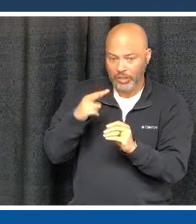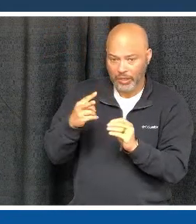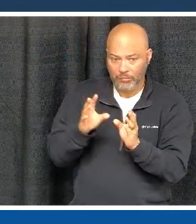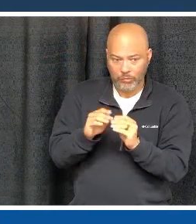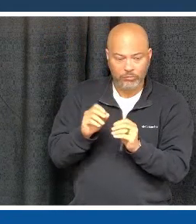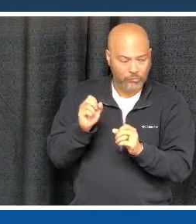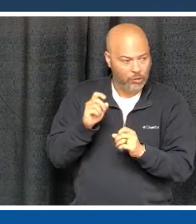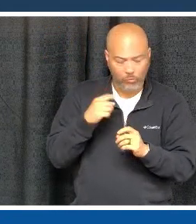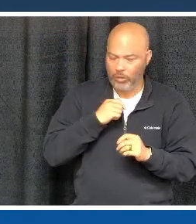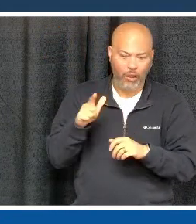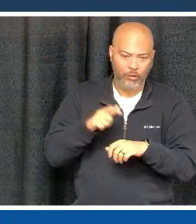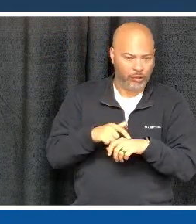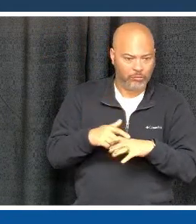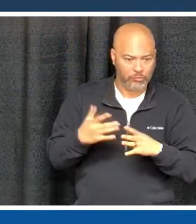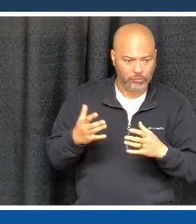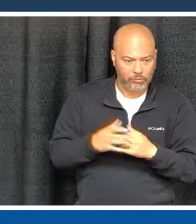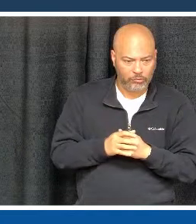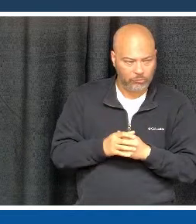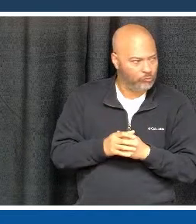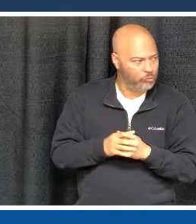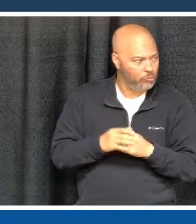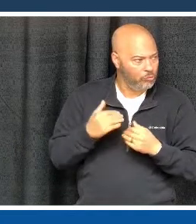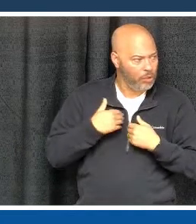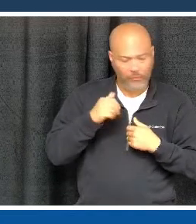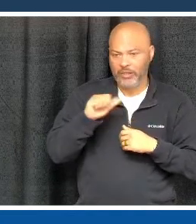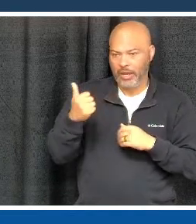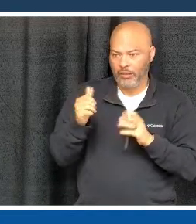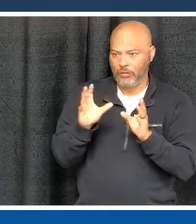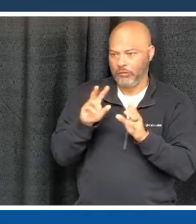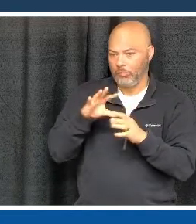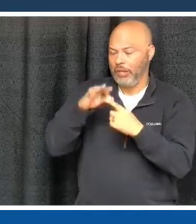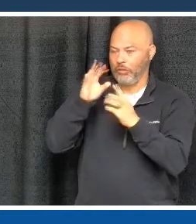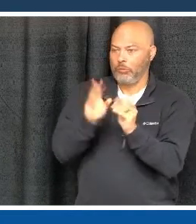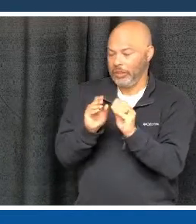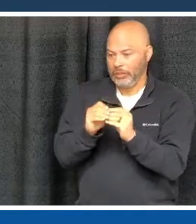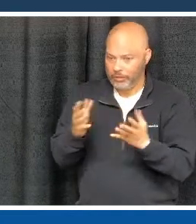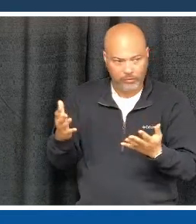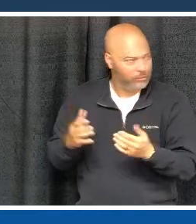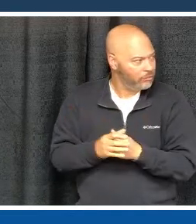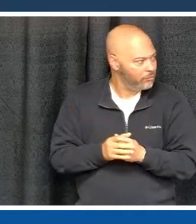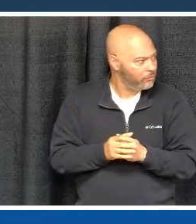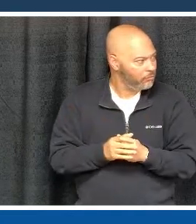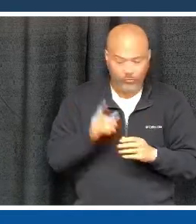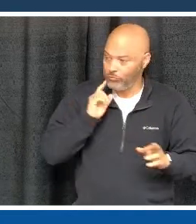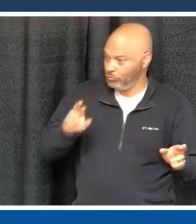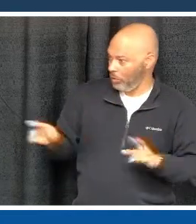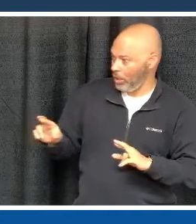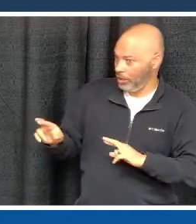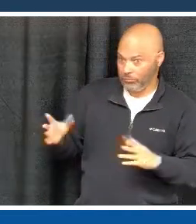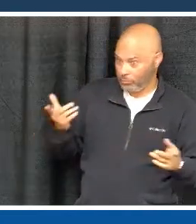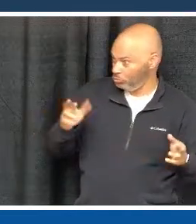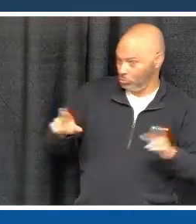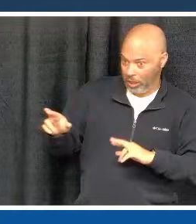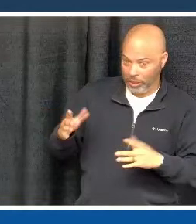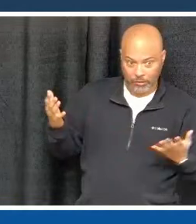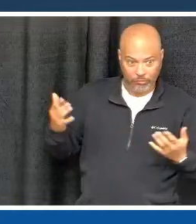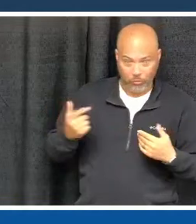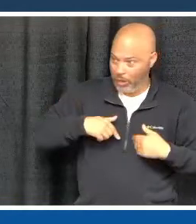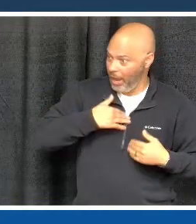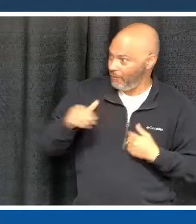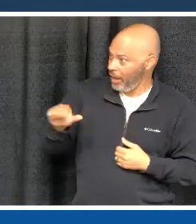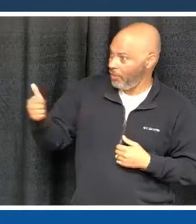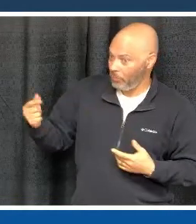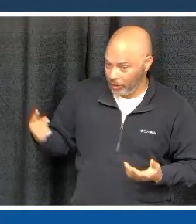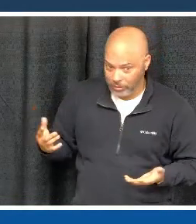place. seems Yeah, like all the time, so yeah. Seems like we have another special session. absolutely. Oh, stand by. We got Are another you one.